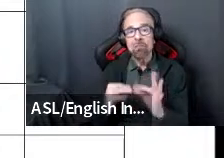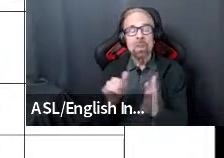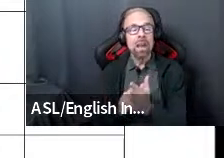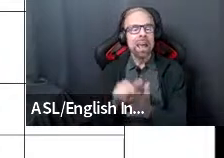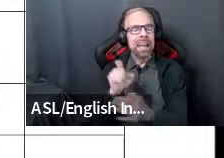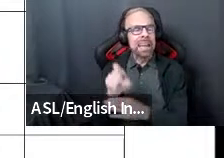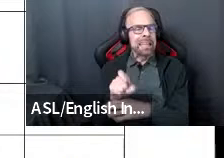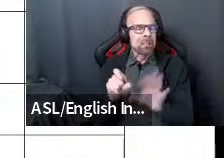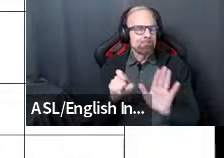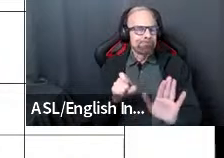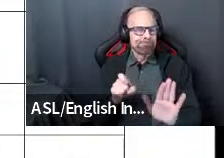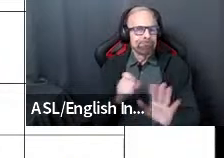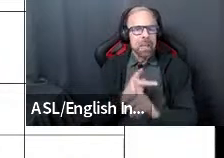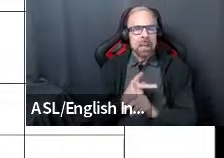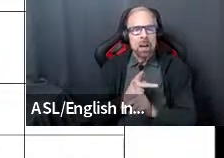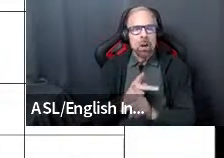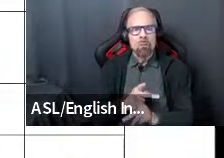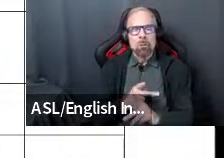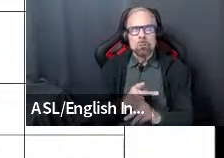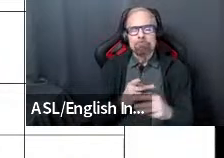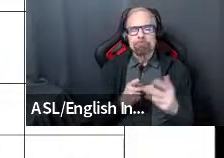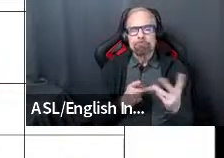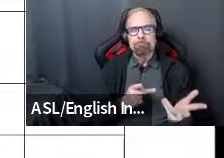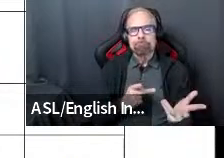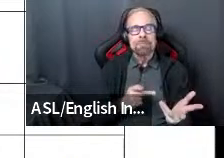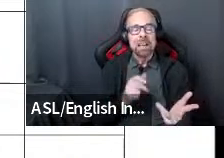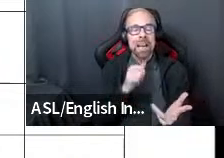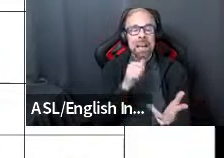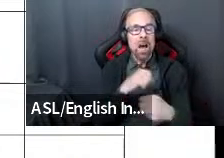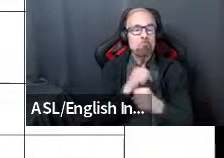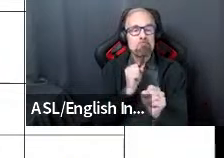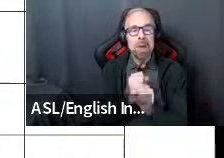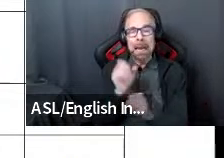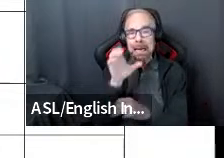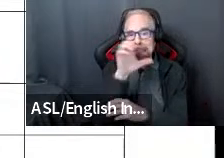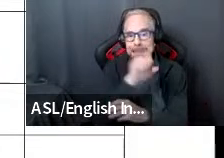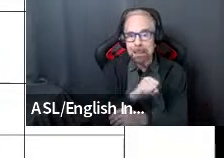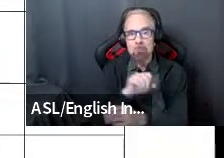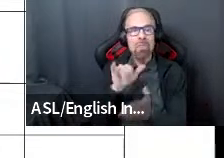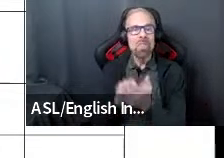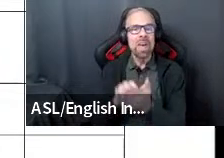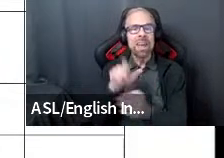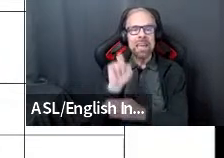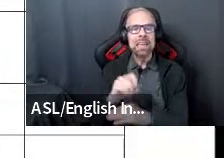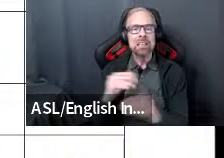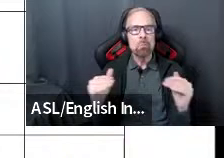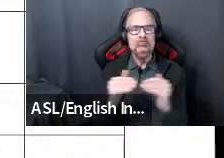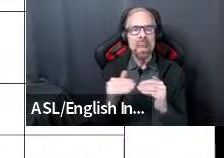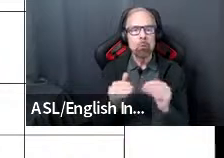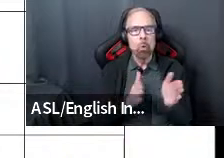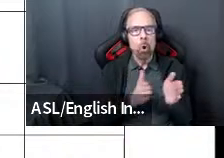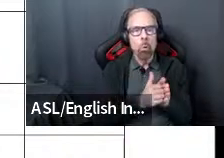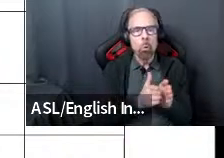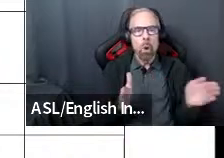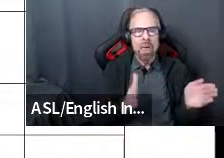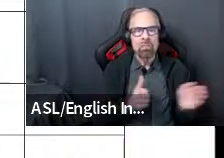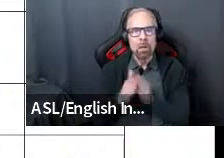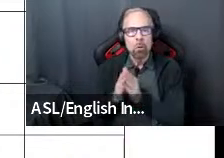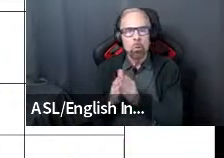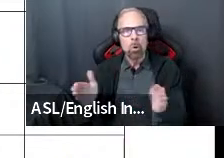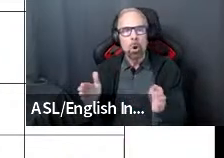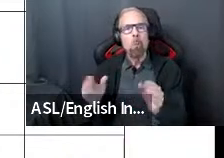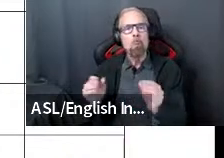careful about not making assumptions like they have to be equal width, that's more designed